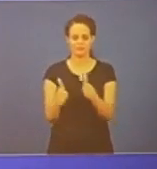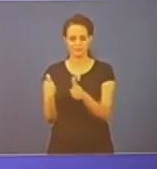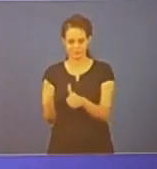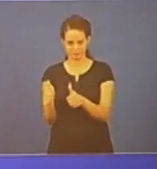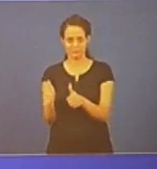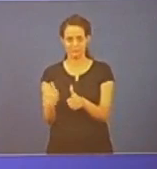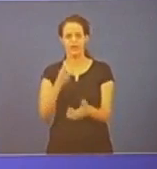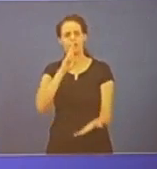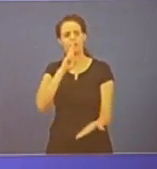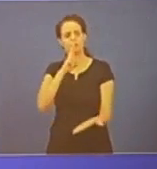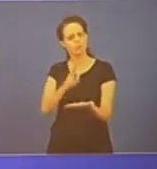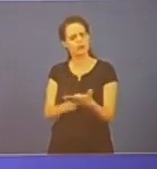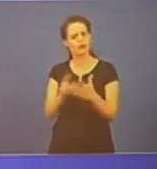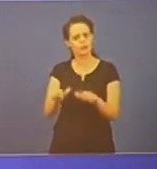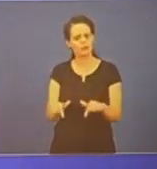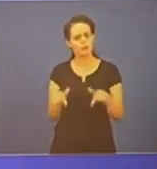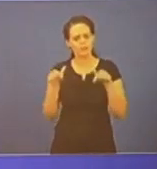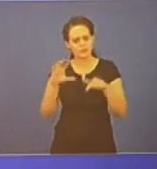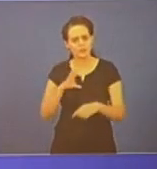Suzinho, Bahia.